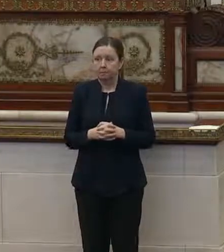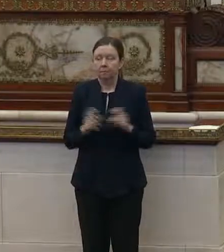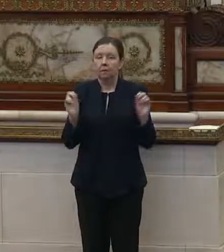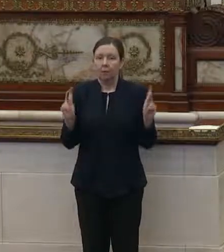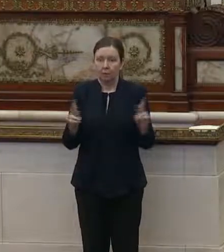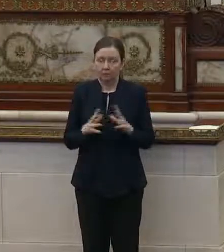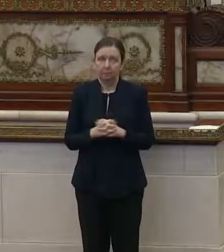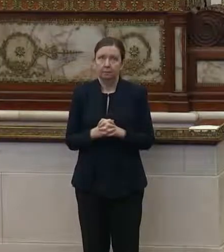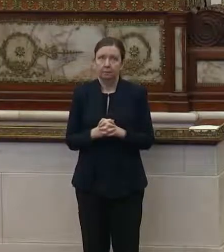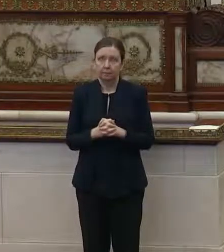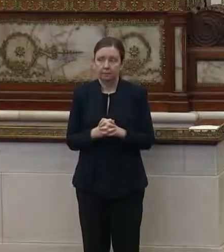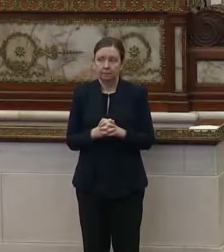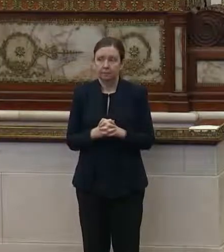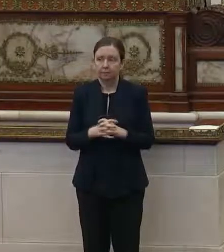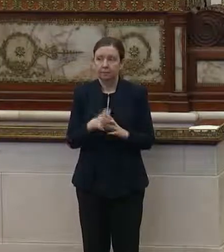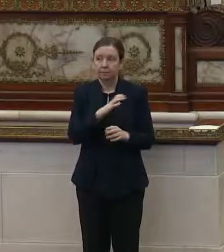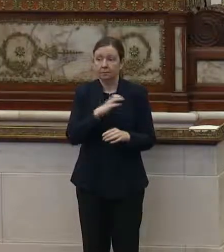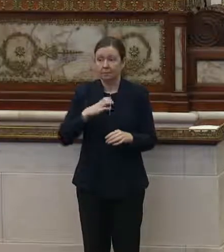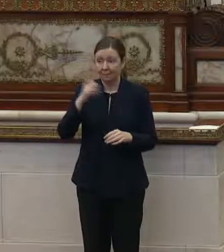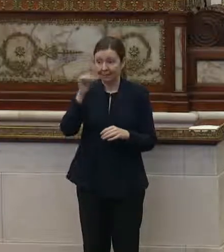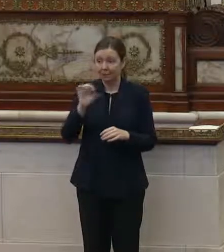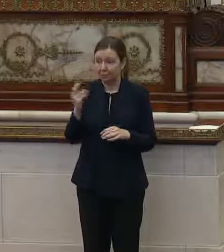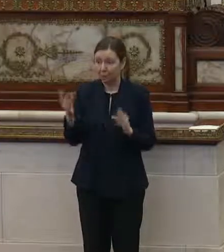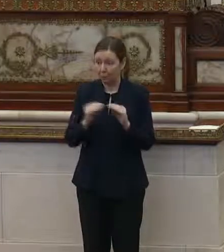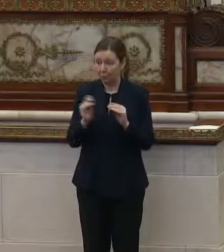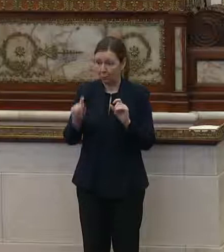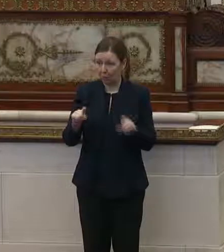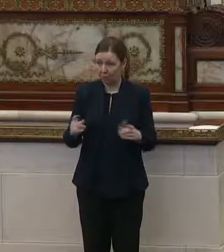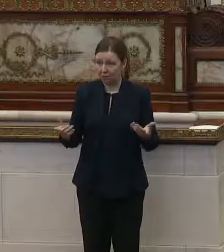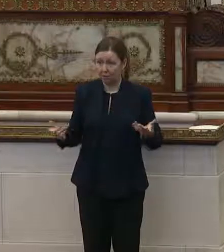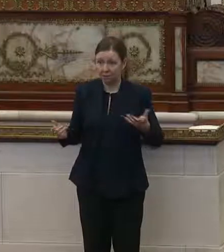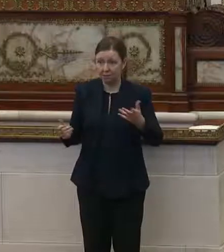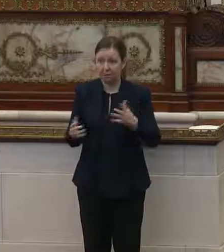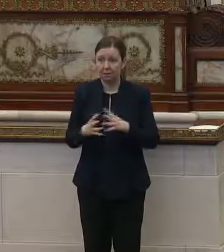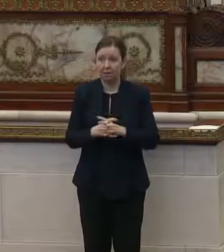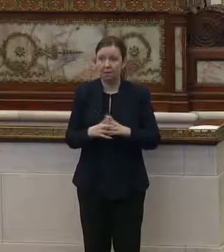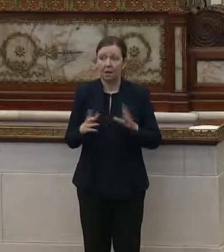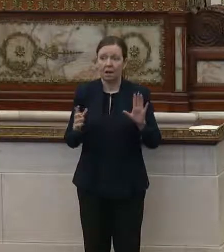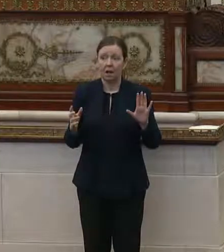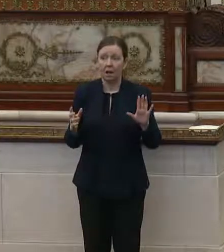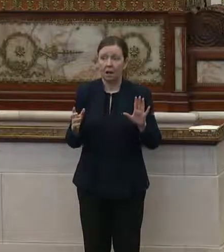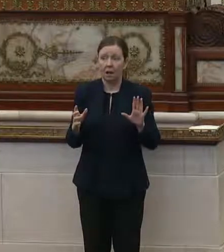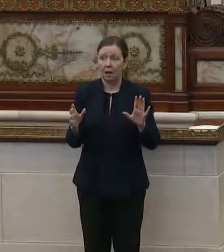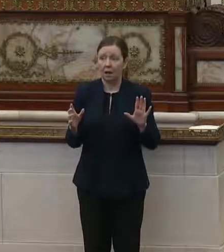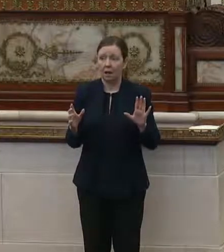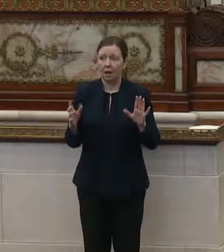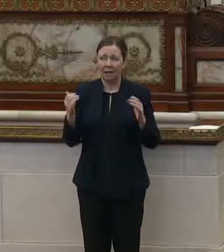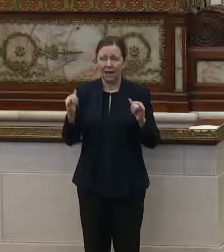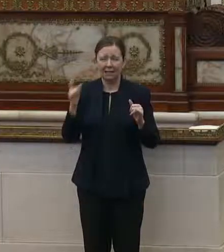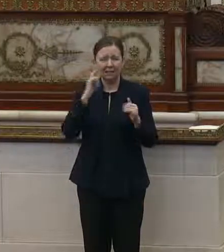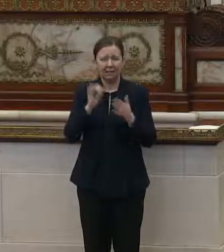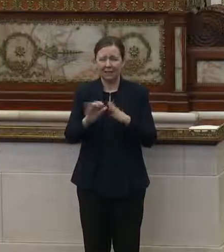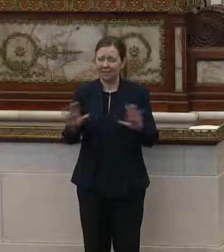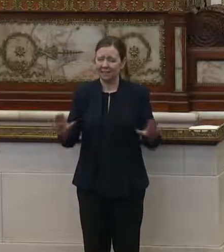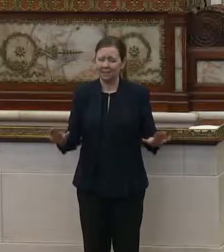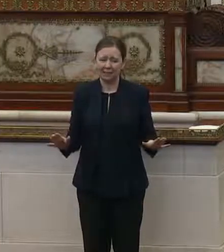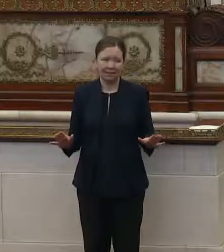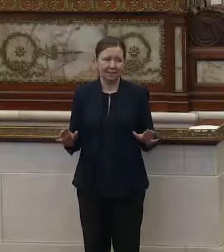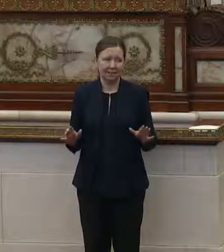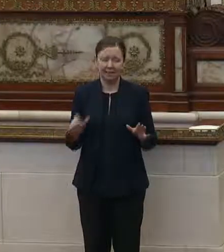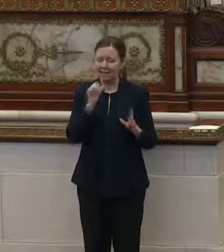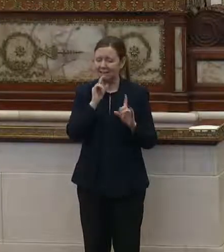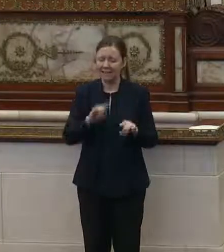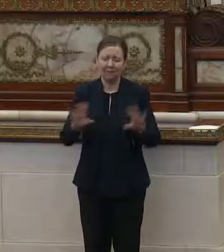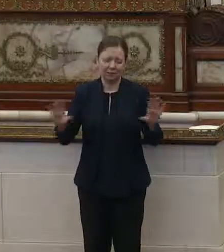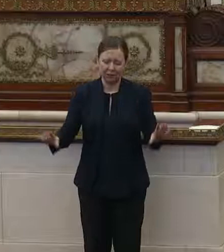Okay. Councilman, did you have additional questions? I'm going to wrap. I still think that that's not, it's still not